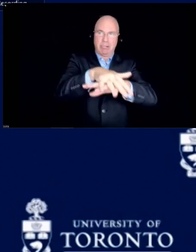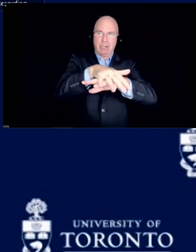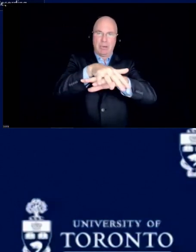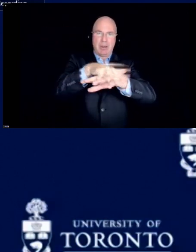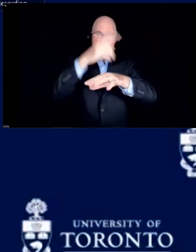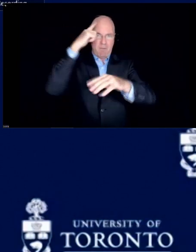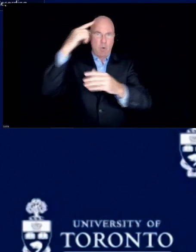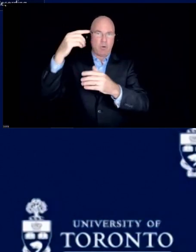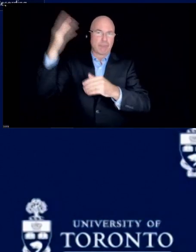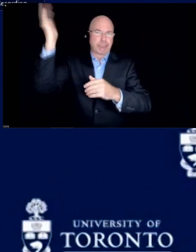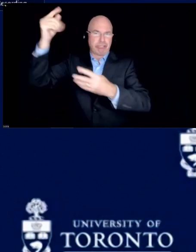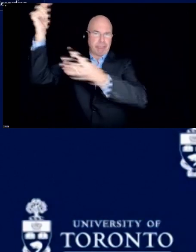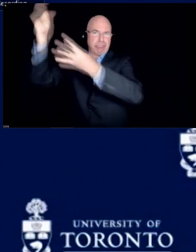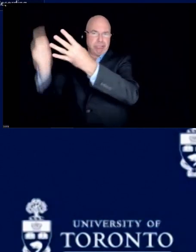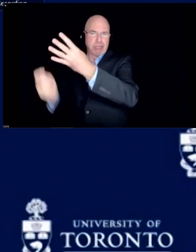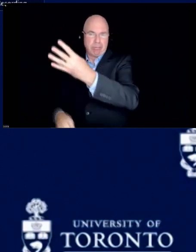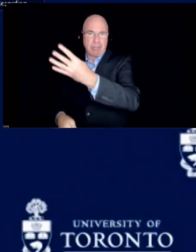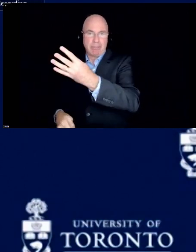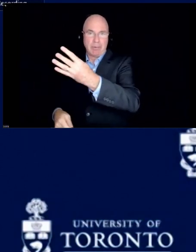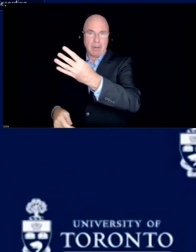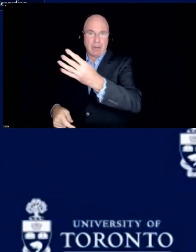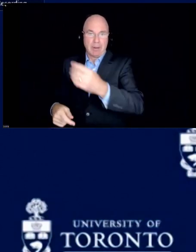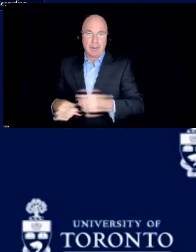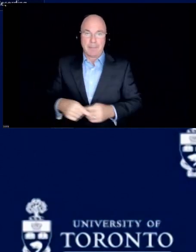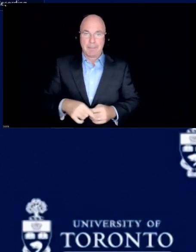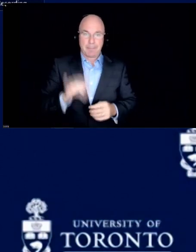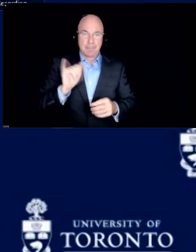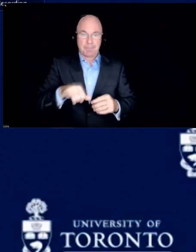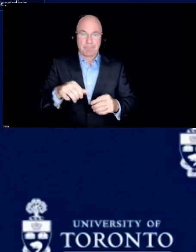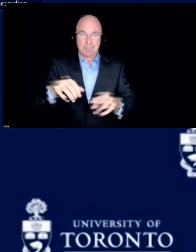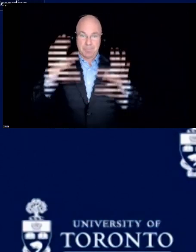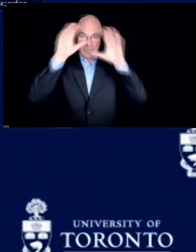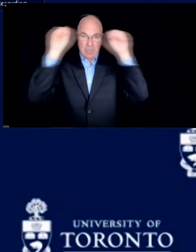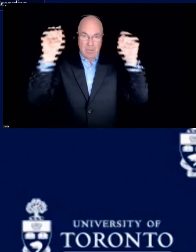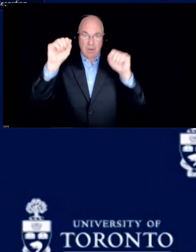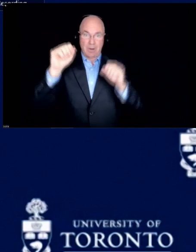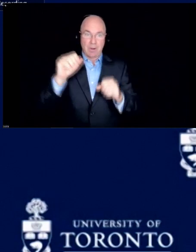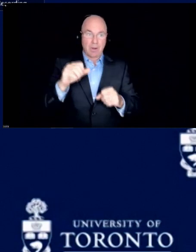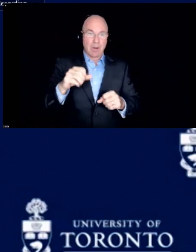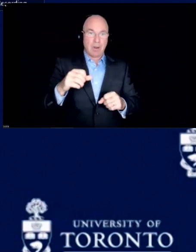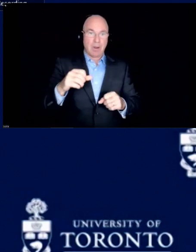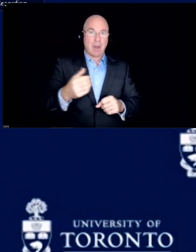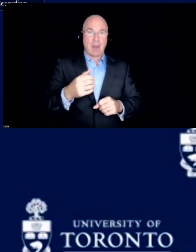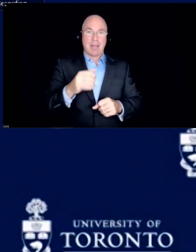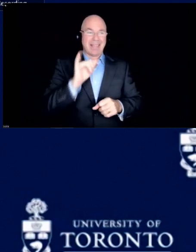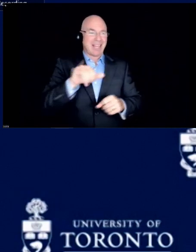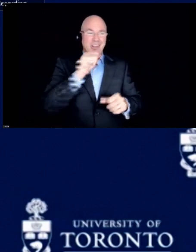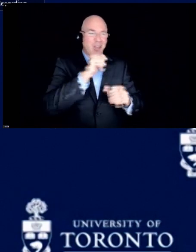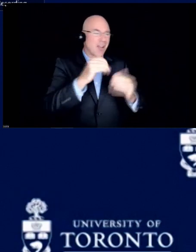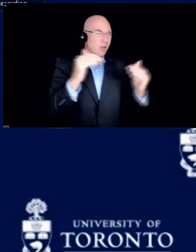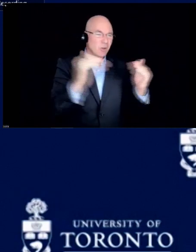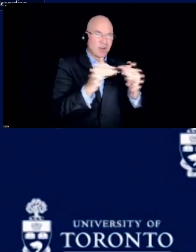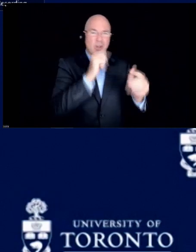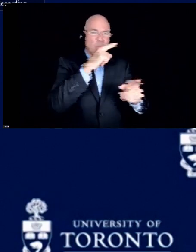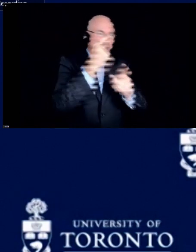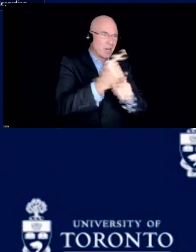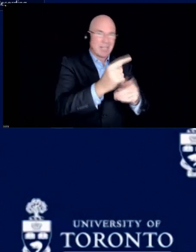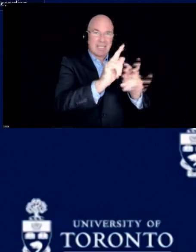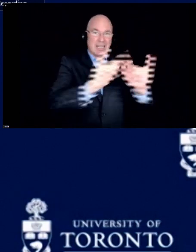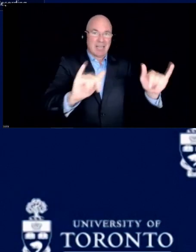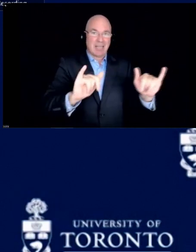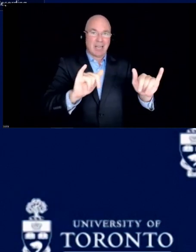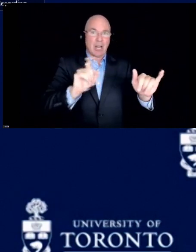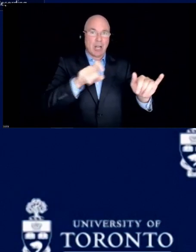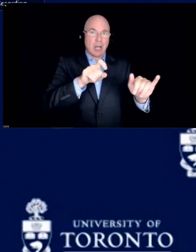concurrent sessions. Expressions of the subaltern voice in articulating these inequalities and discrimination should not be